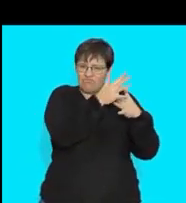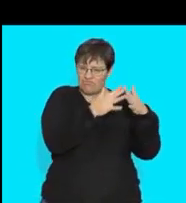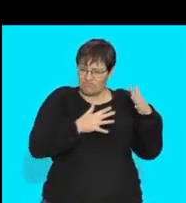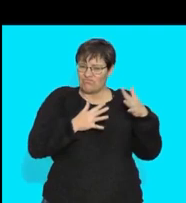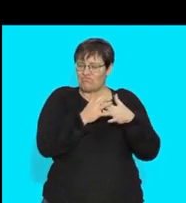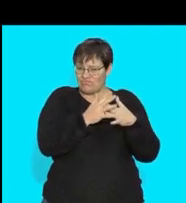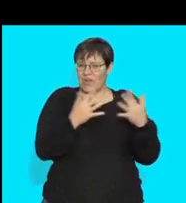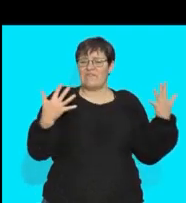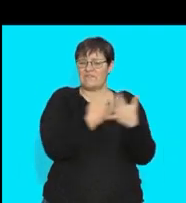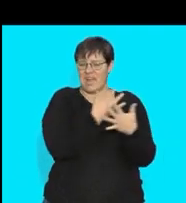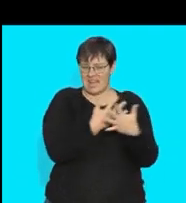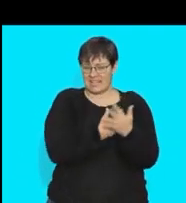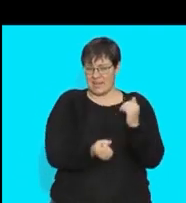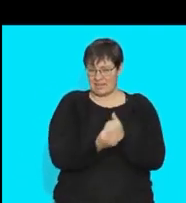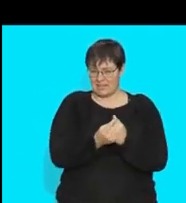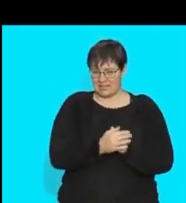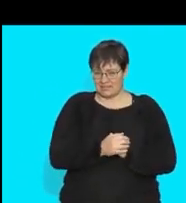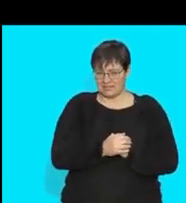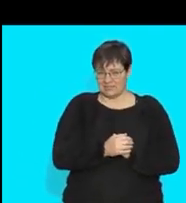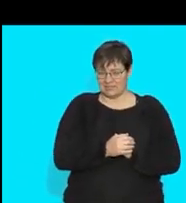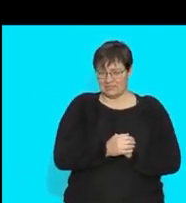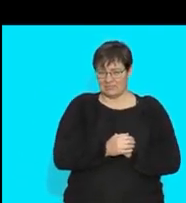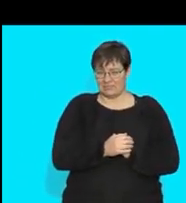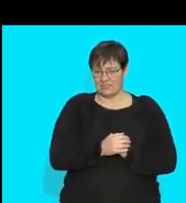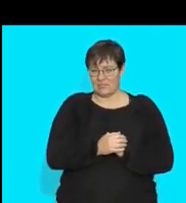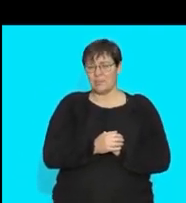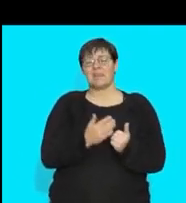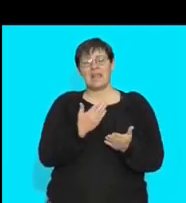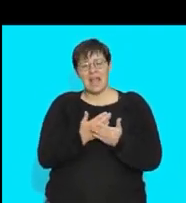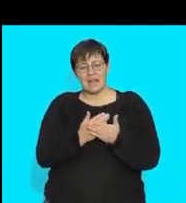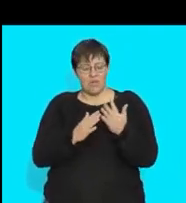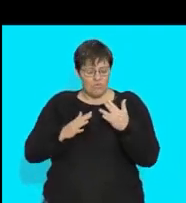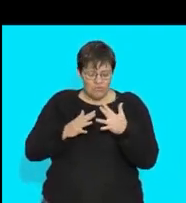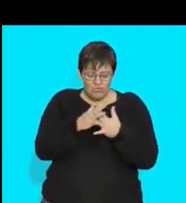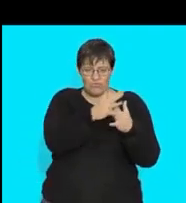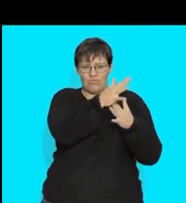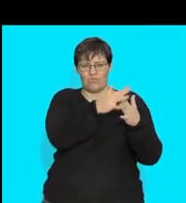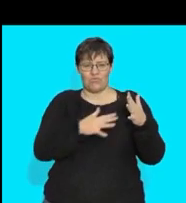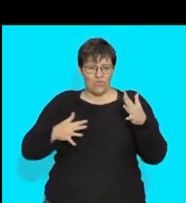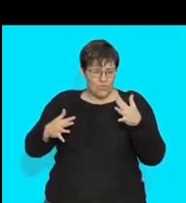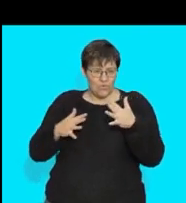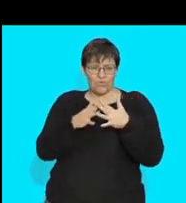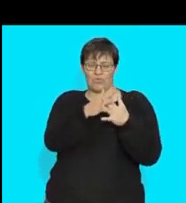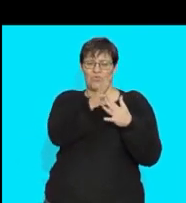it's quick, right, and permeable. It must be able to pass through. So you want